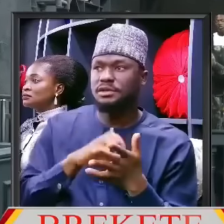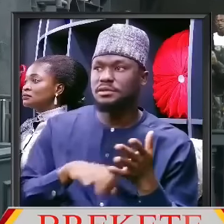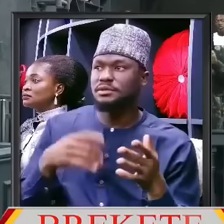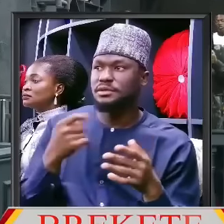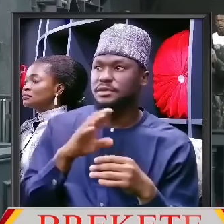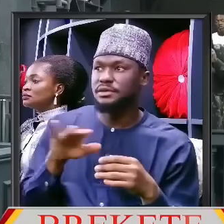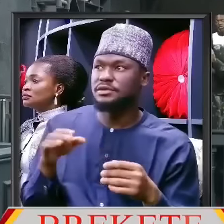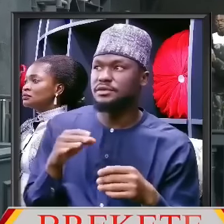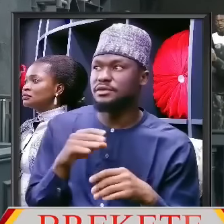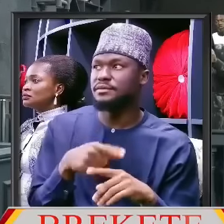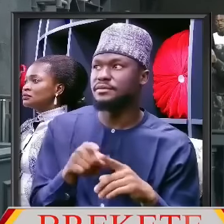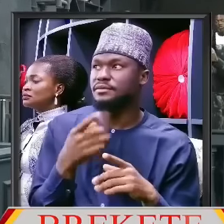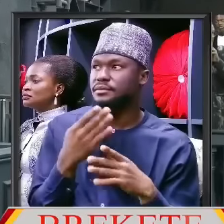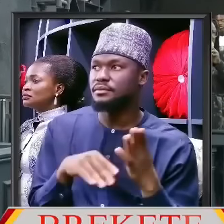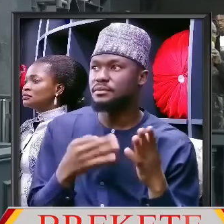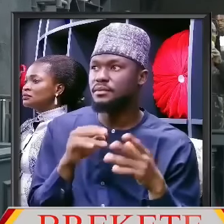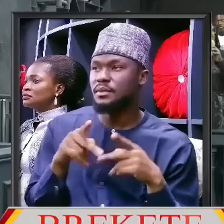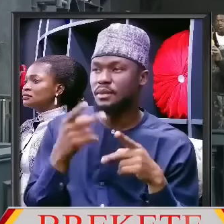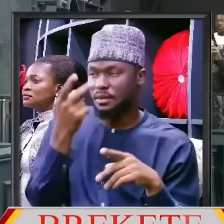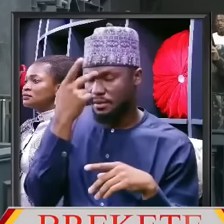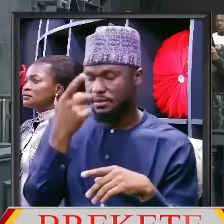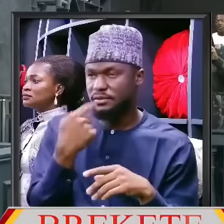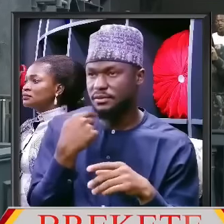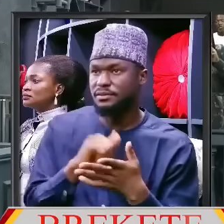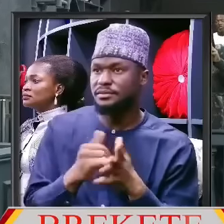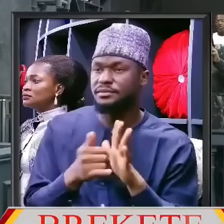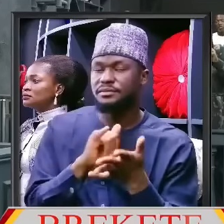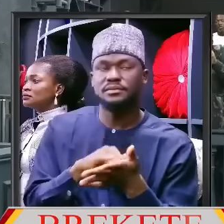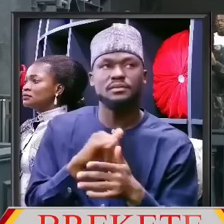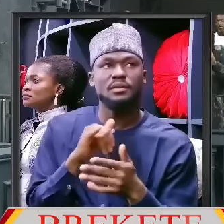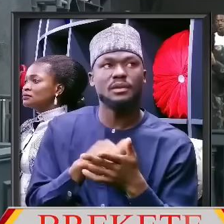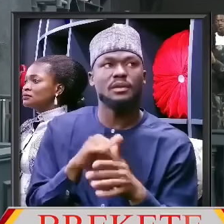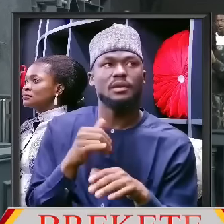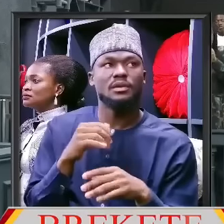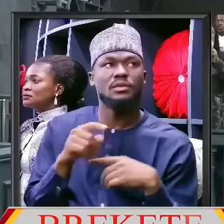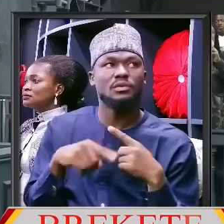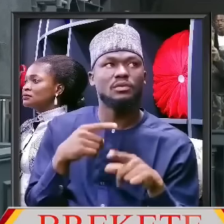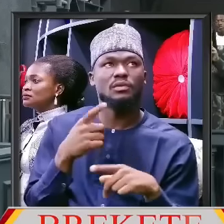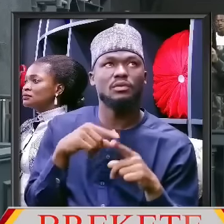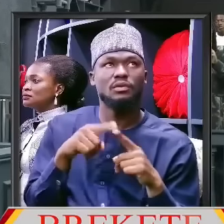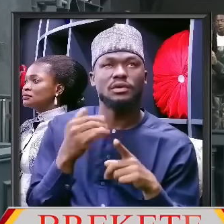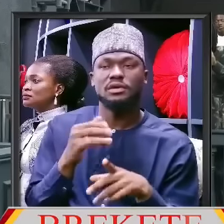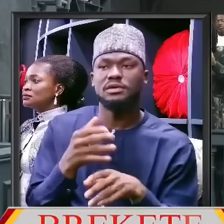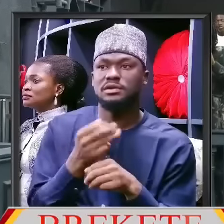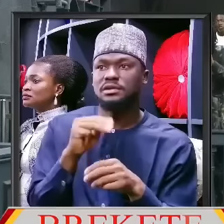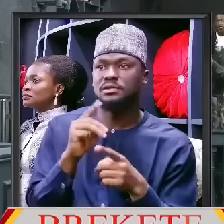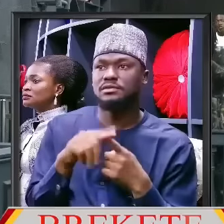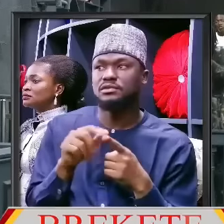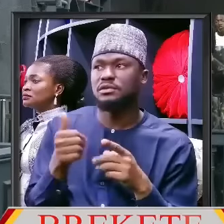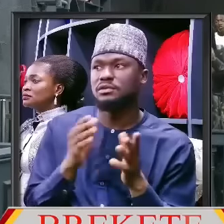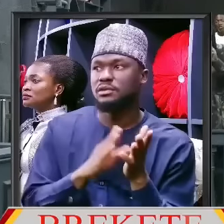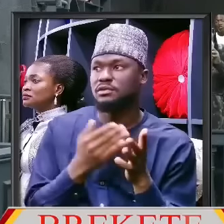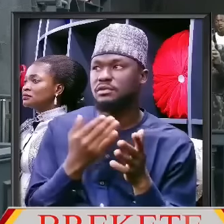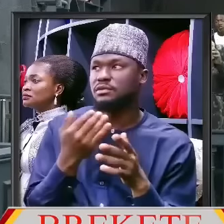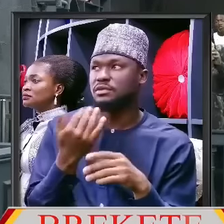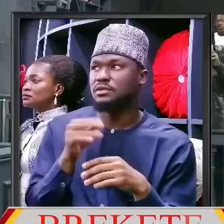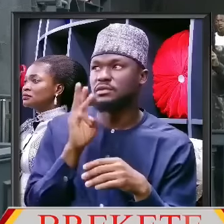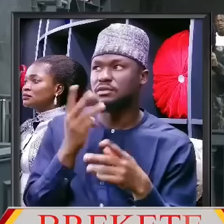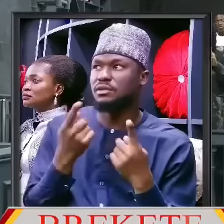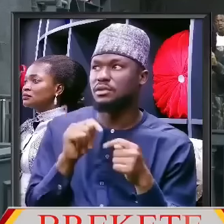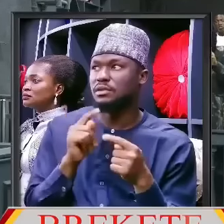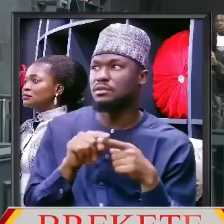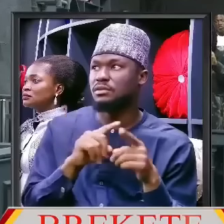children. But some of the parents can't say those ones where they drive away. Say when they carry them go another school, those children go con